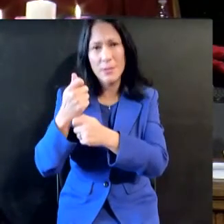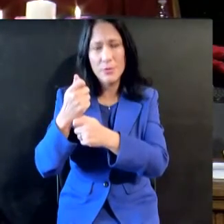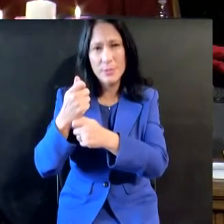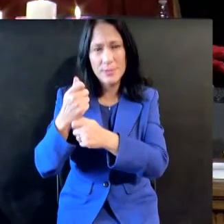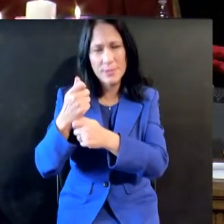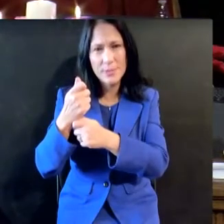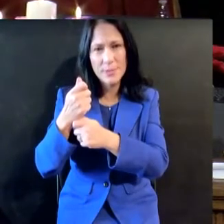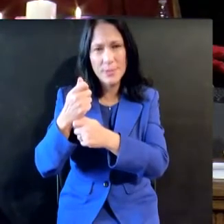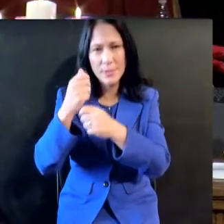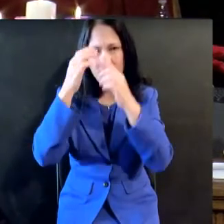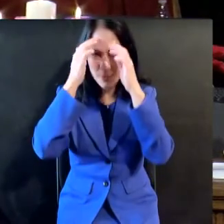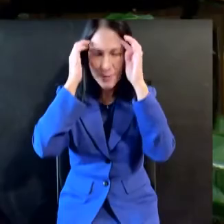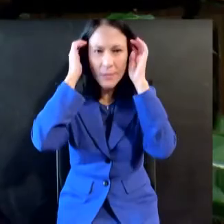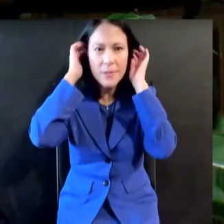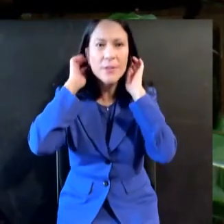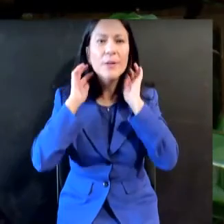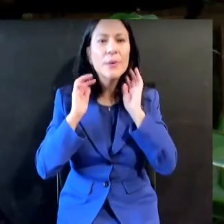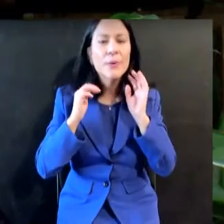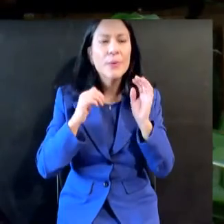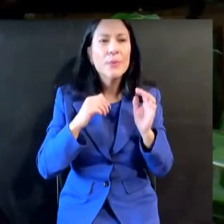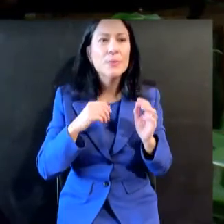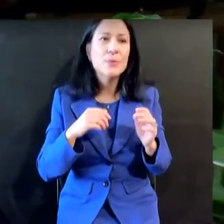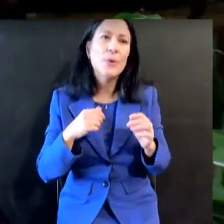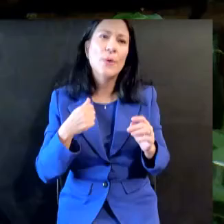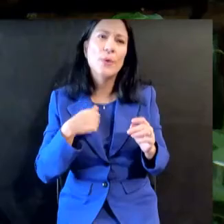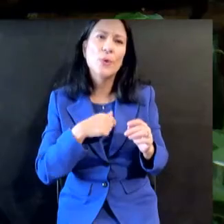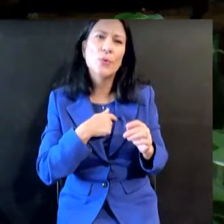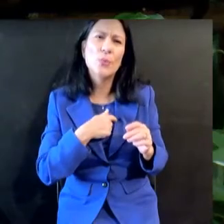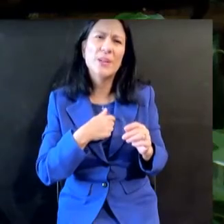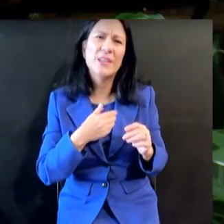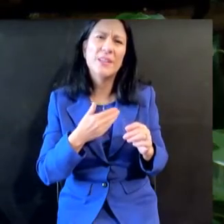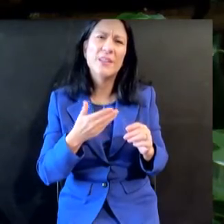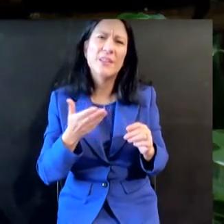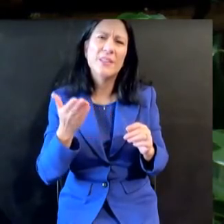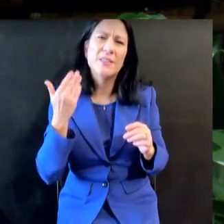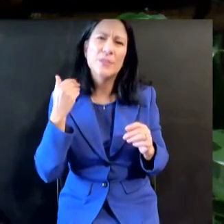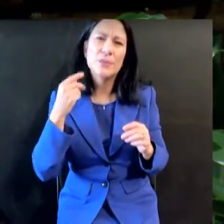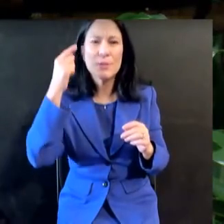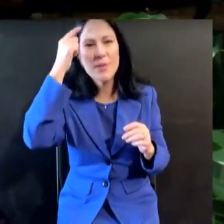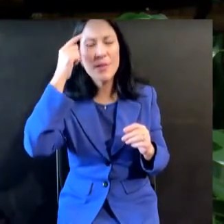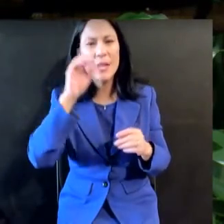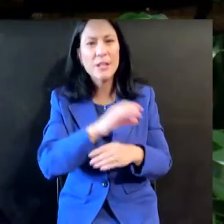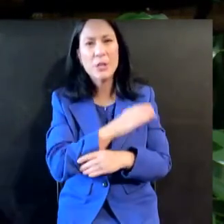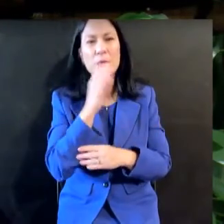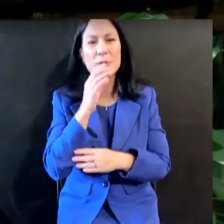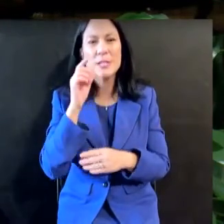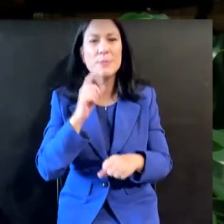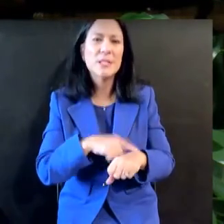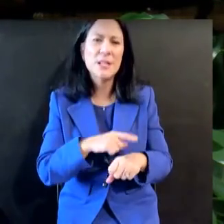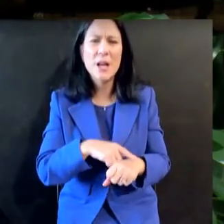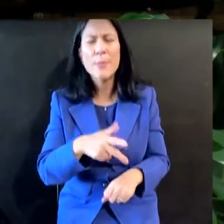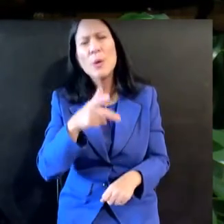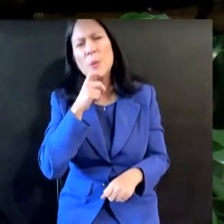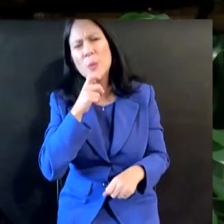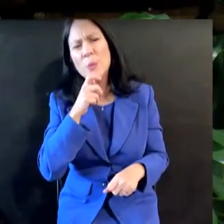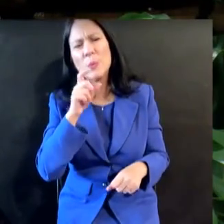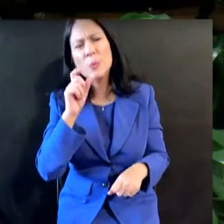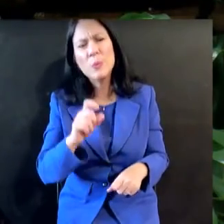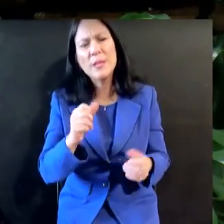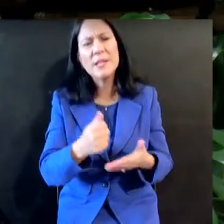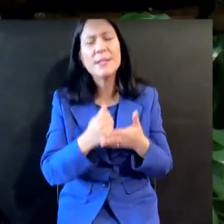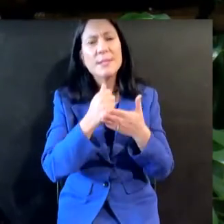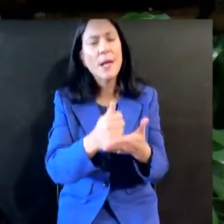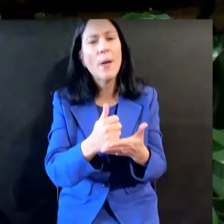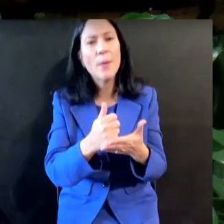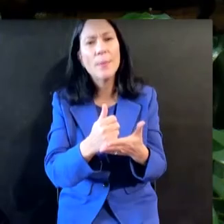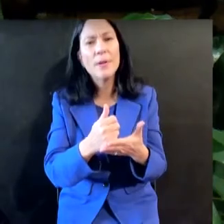Man, we used to think about this at Christmas time where we'd put other people ahead of ourselves and it was about who is in need and who needs help. And I